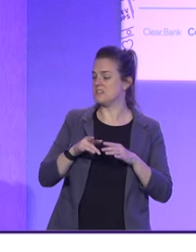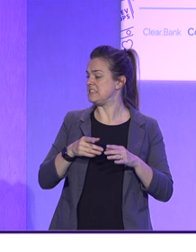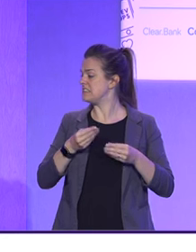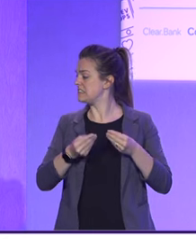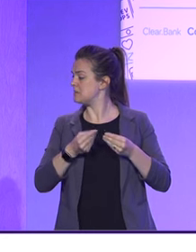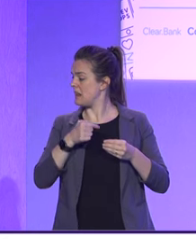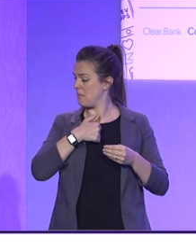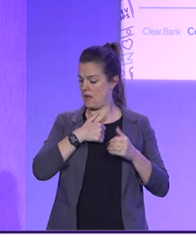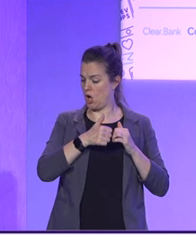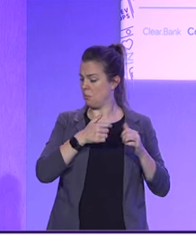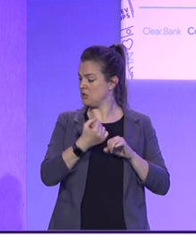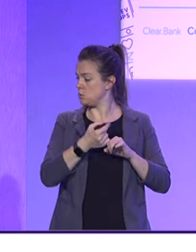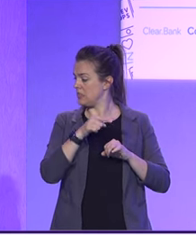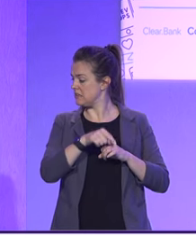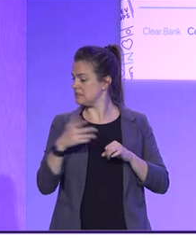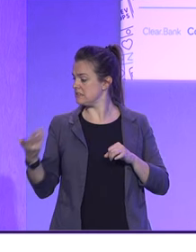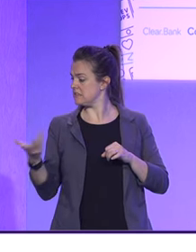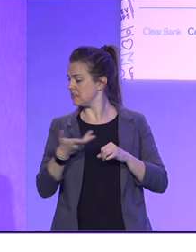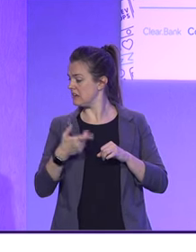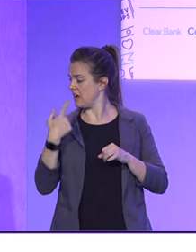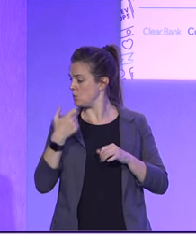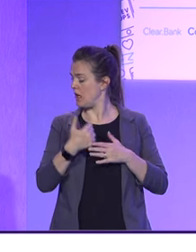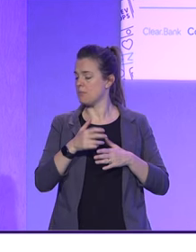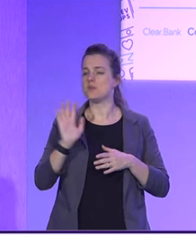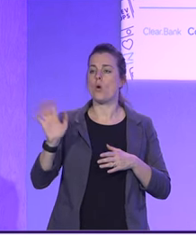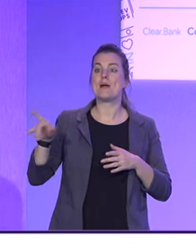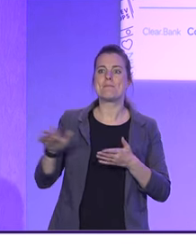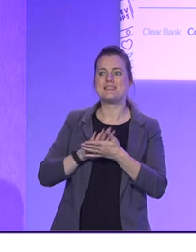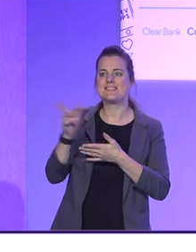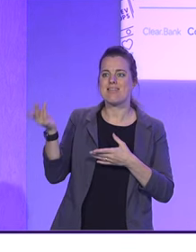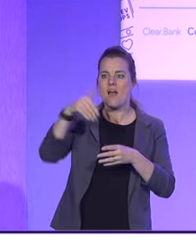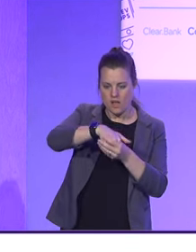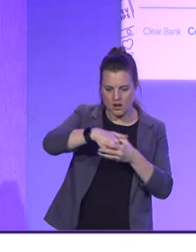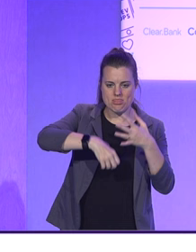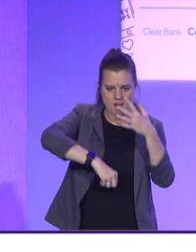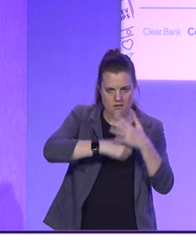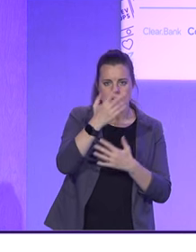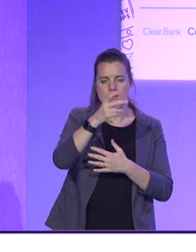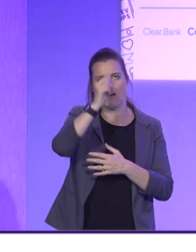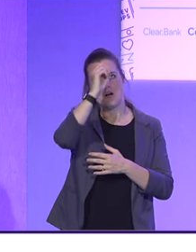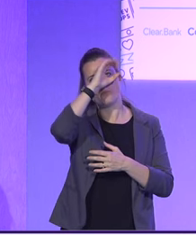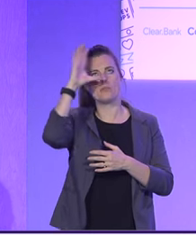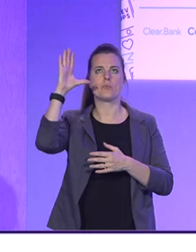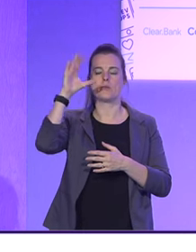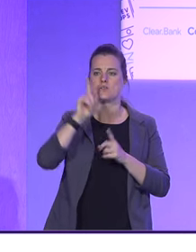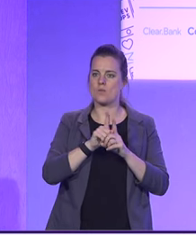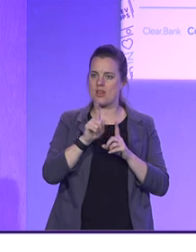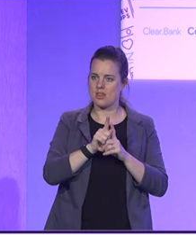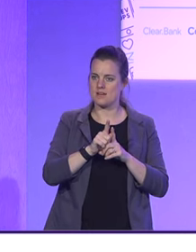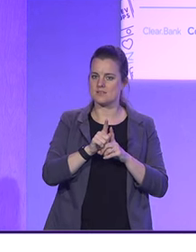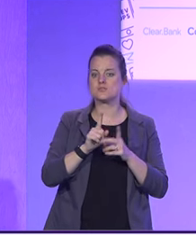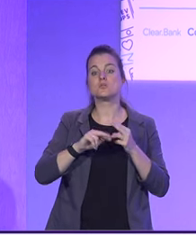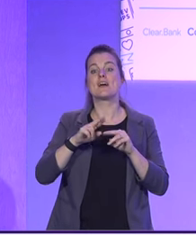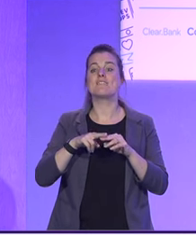service needs more automation because I have to deploy many times. If my DevOps guy is my